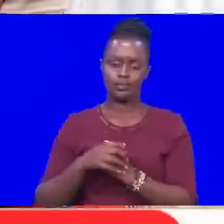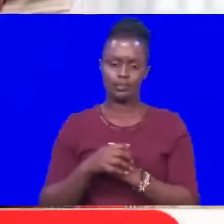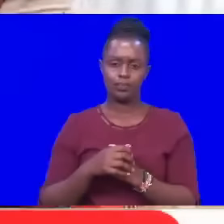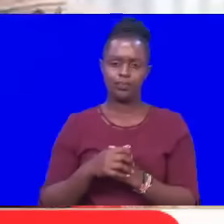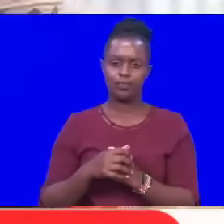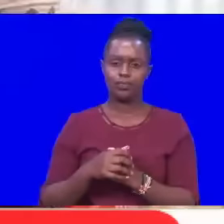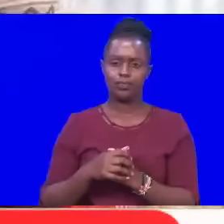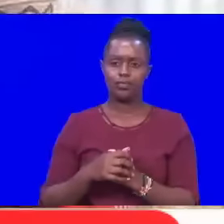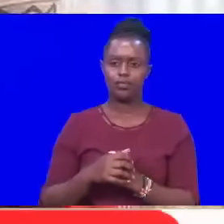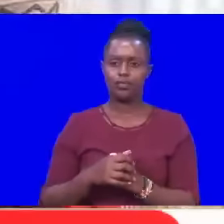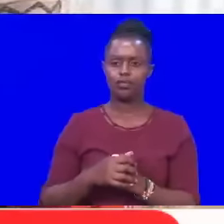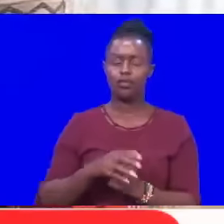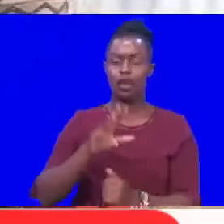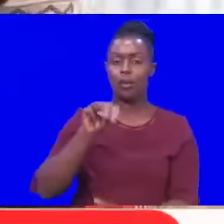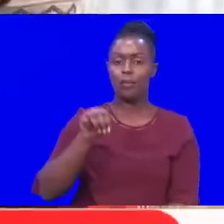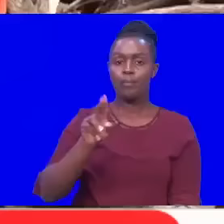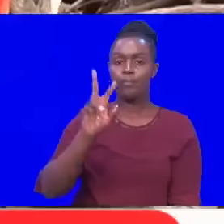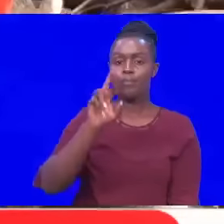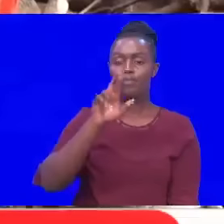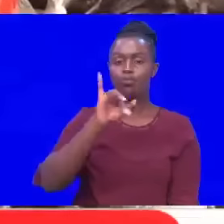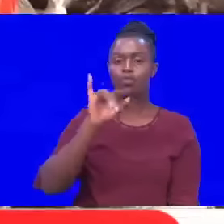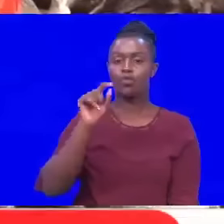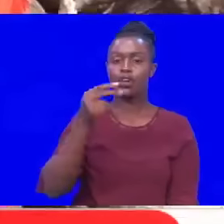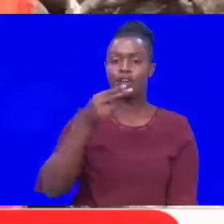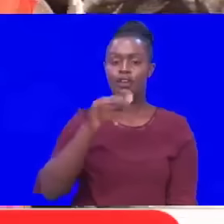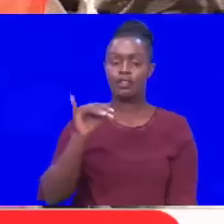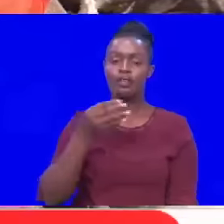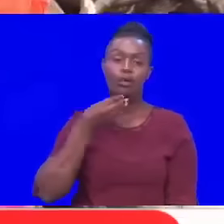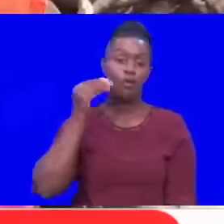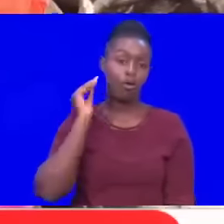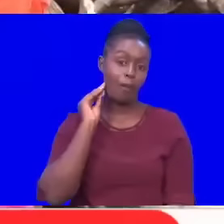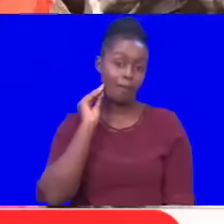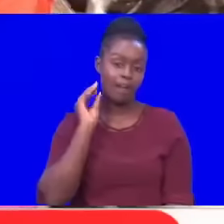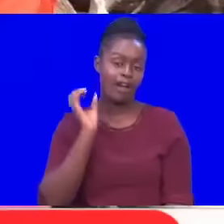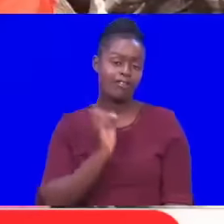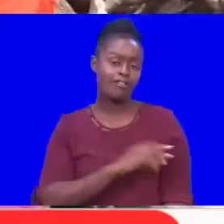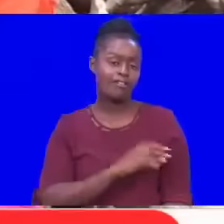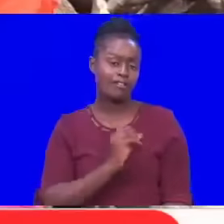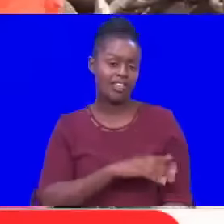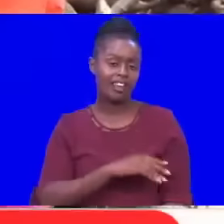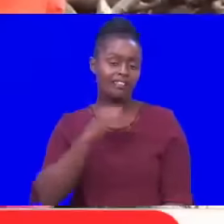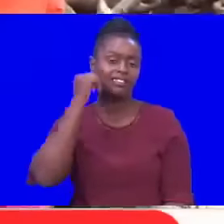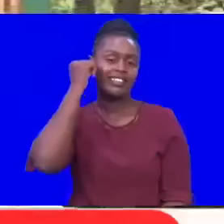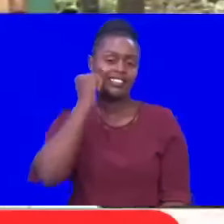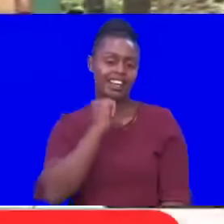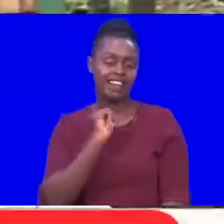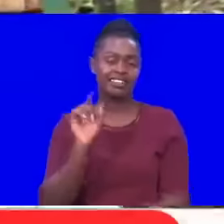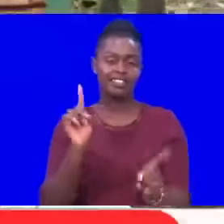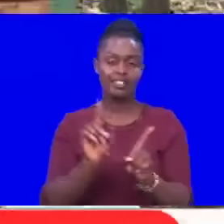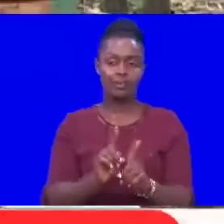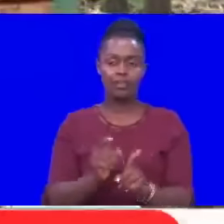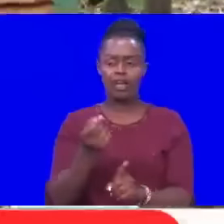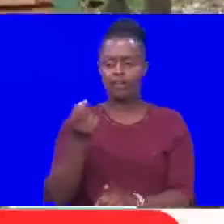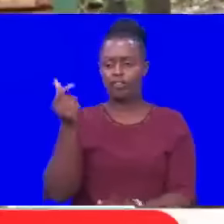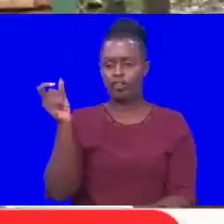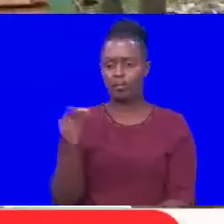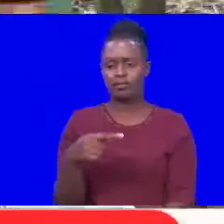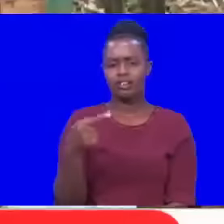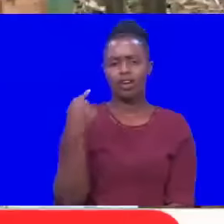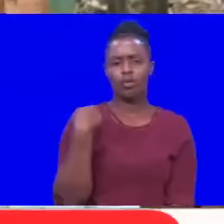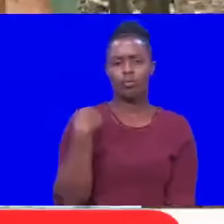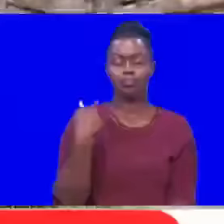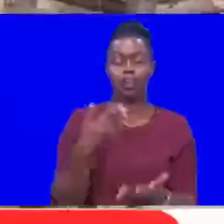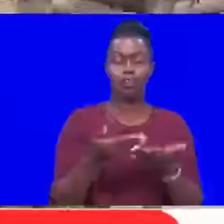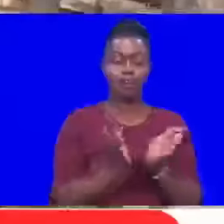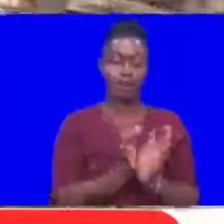this is Josephat Muridhi's home. Faces here depicting fear and deep sorrow. A few months ago, Muridhi's family